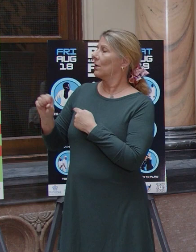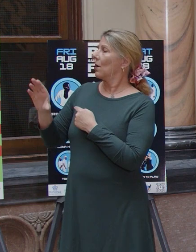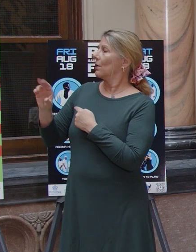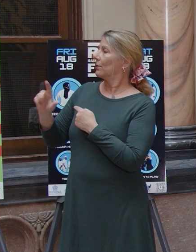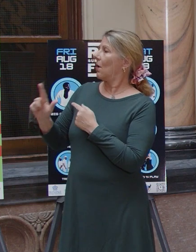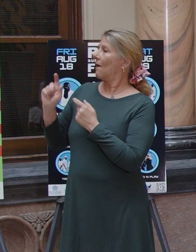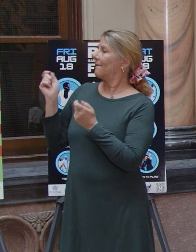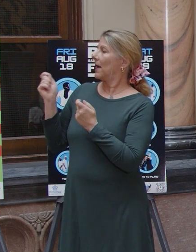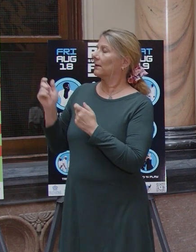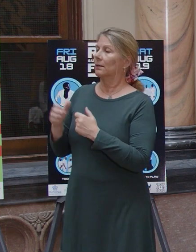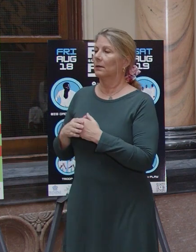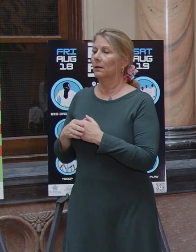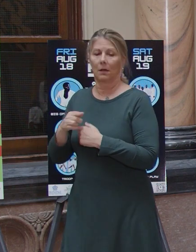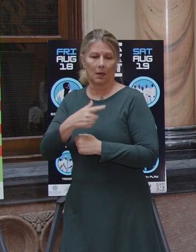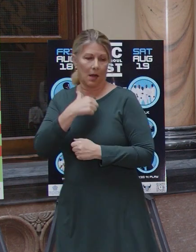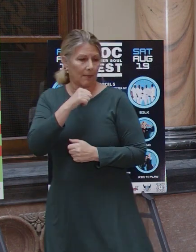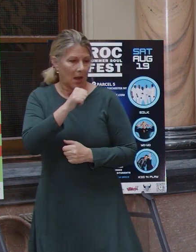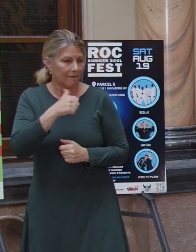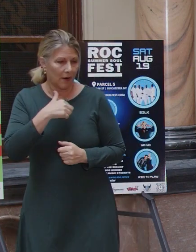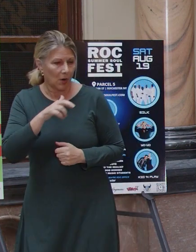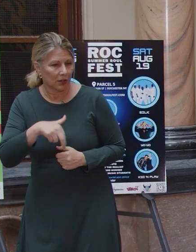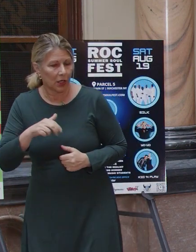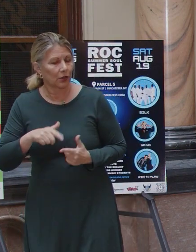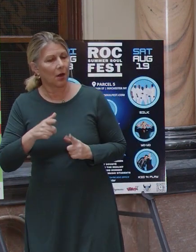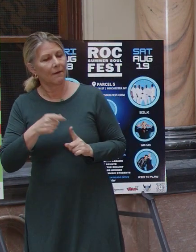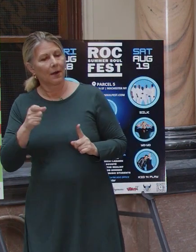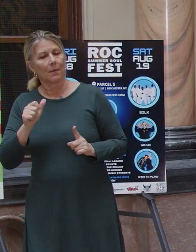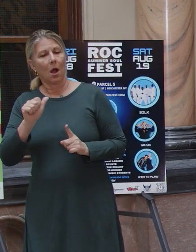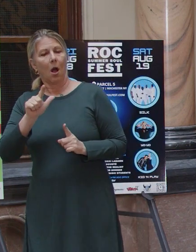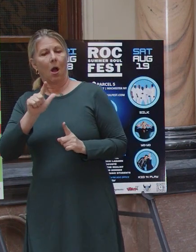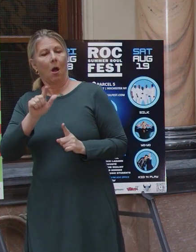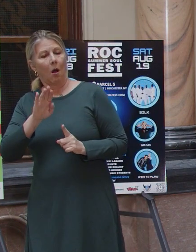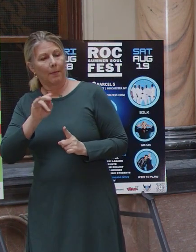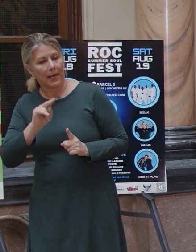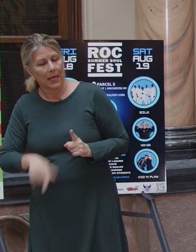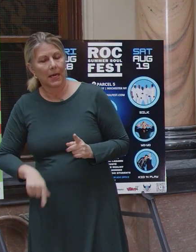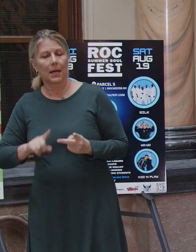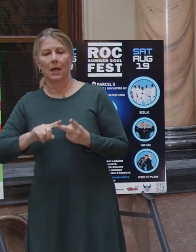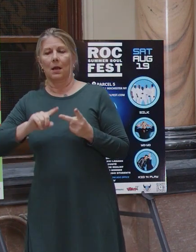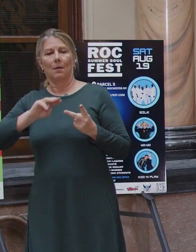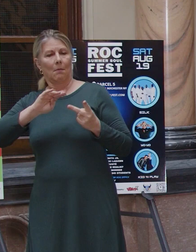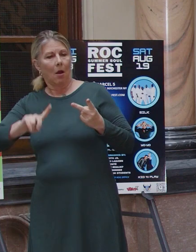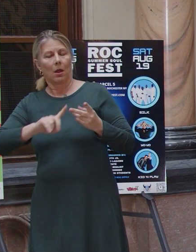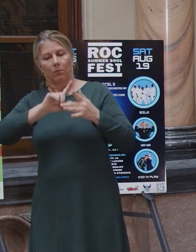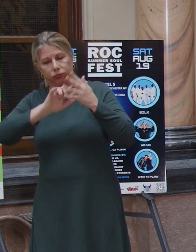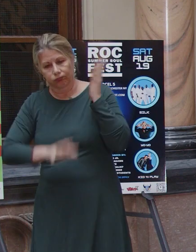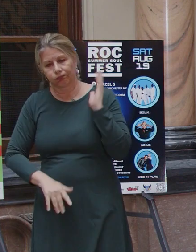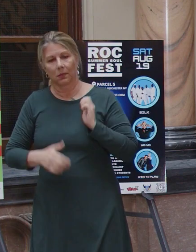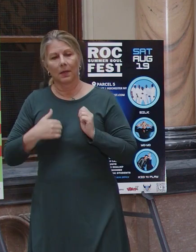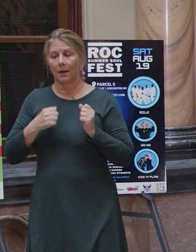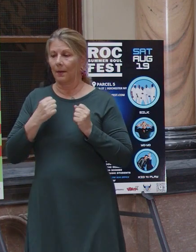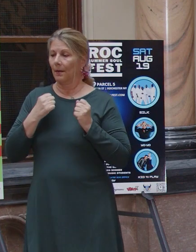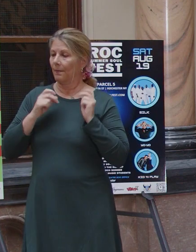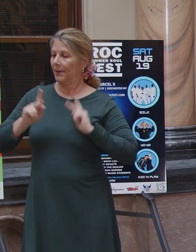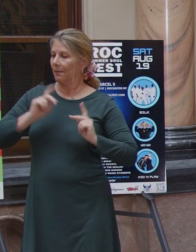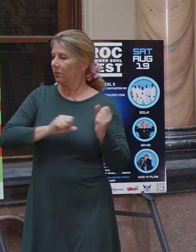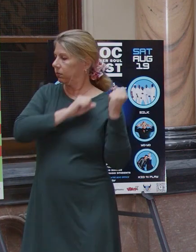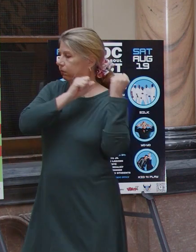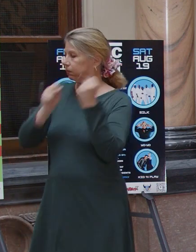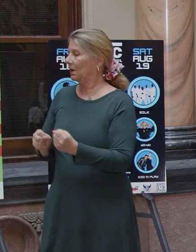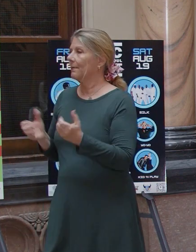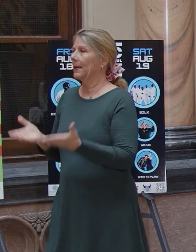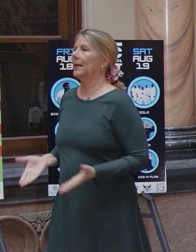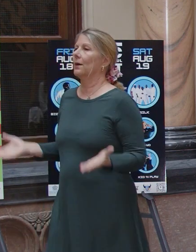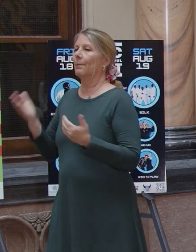Rochester. I'm from Baltimore, or I'm from Syracuse, or I'm from Albany. So people come here because we're known as a festival town.